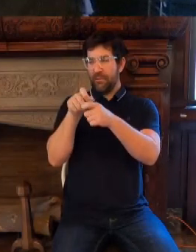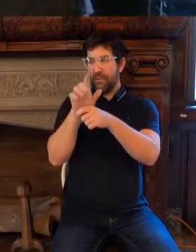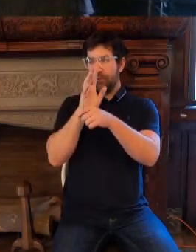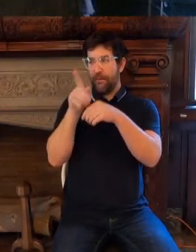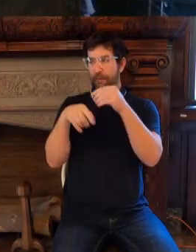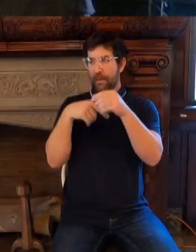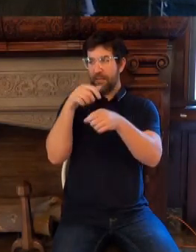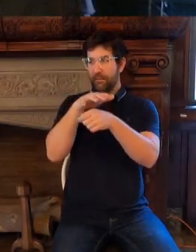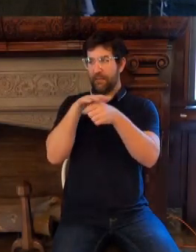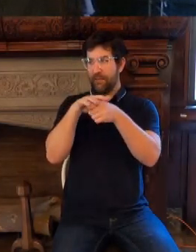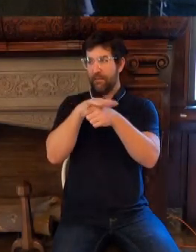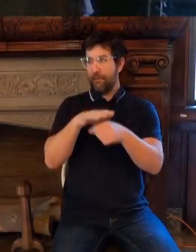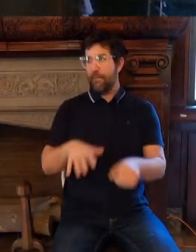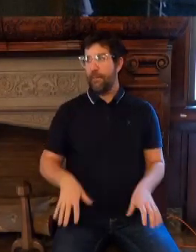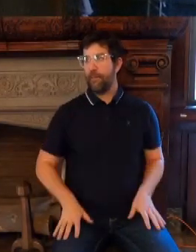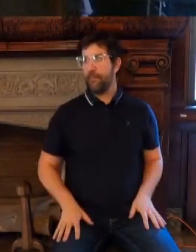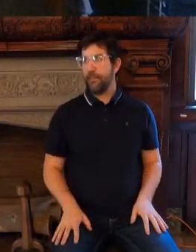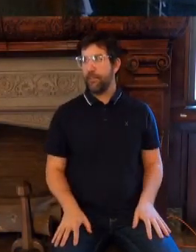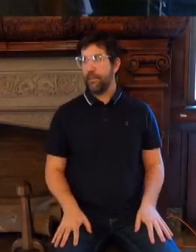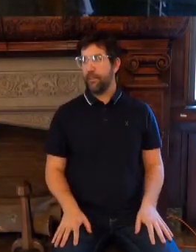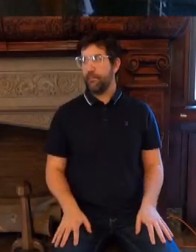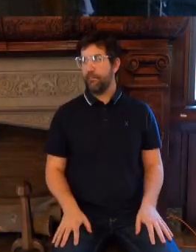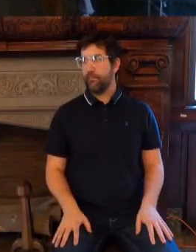where I was thinking a right turn arrow would make sense?